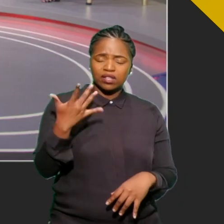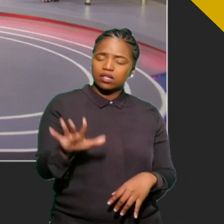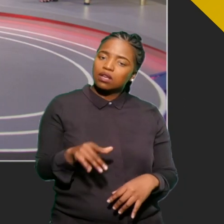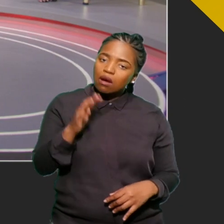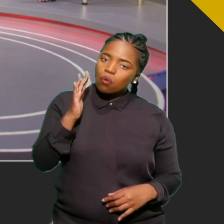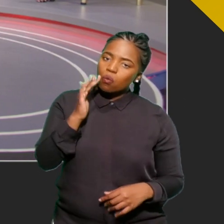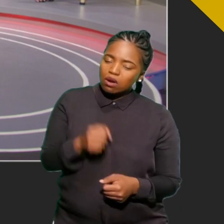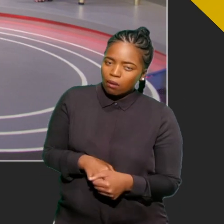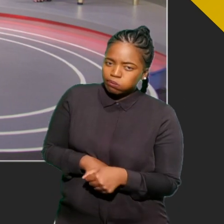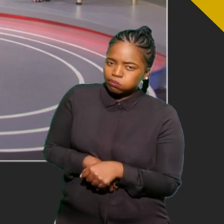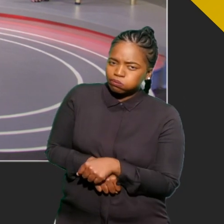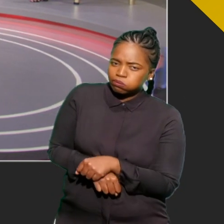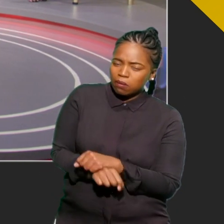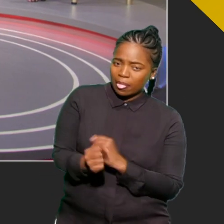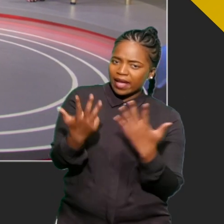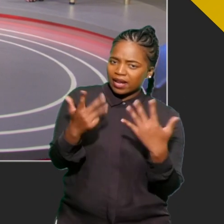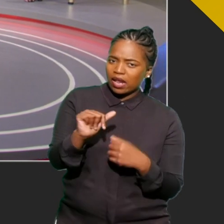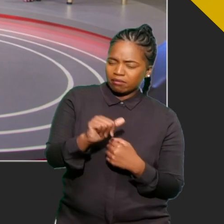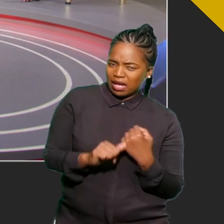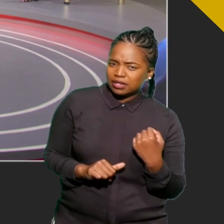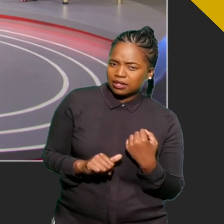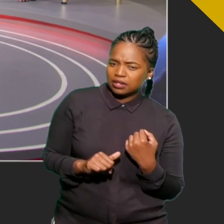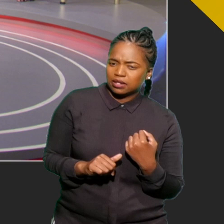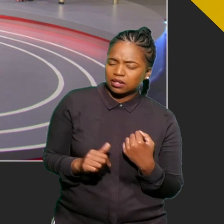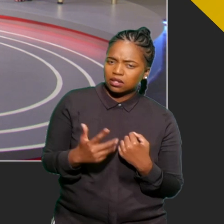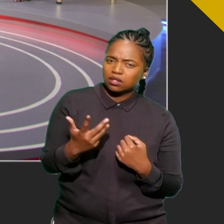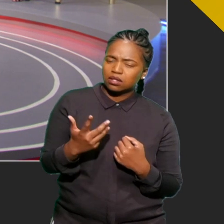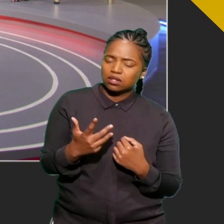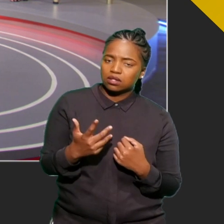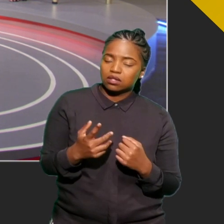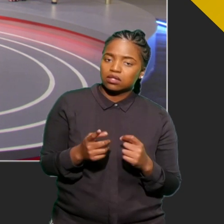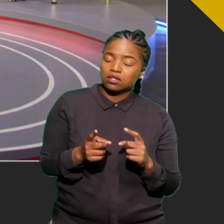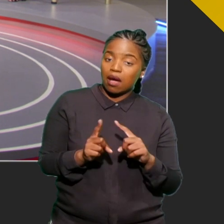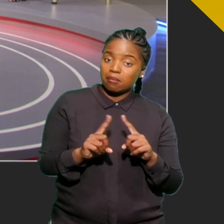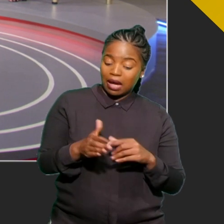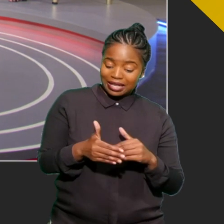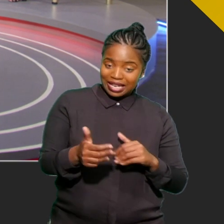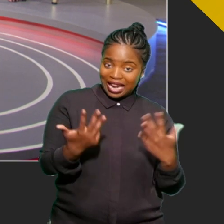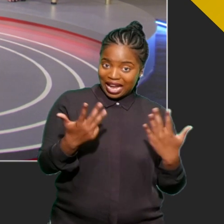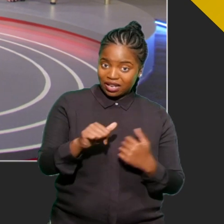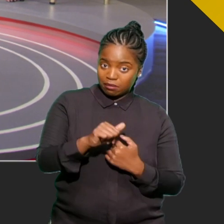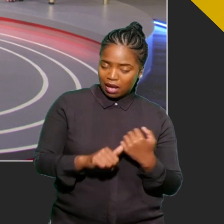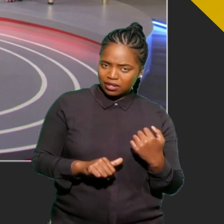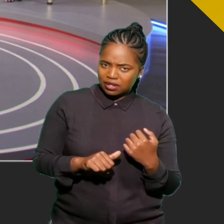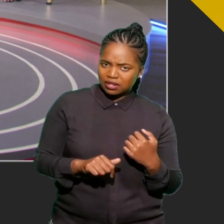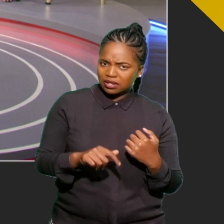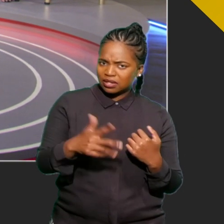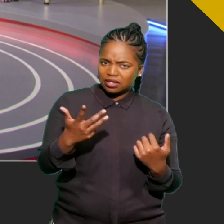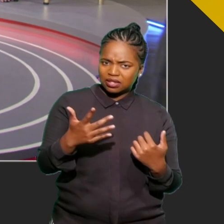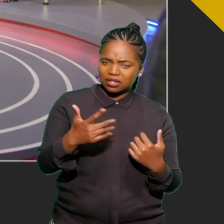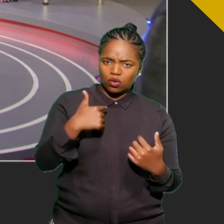birth, I think a pregnancy in 9 months, I could say obviously how long it was. But throughout the 9 months, how are you